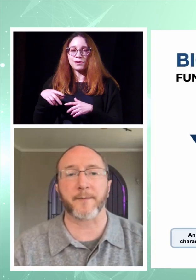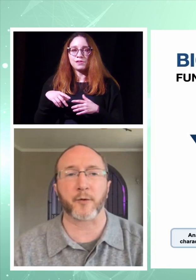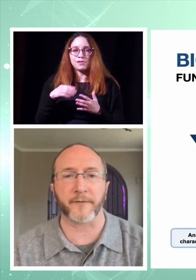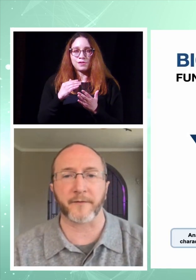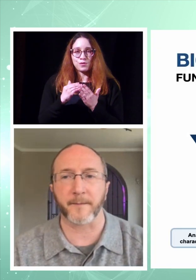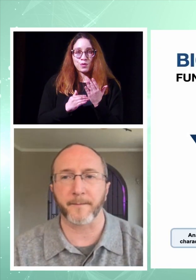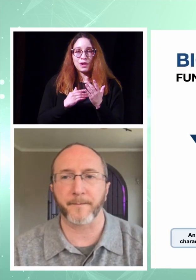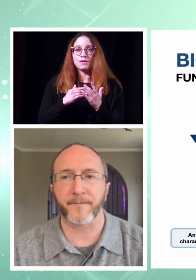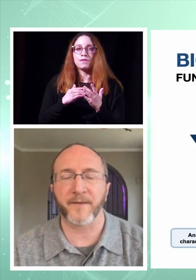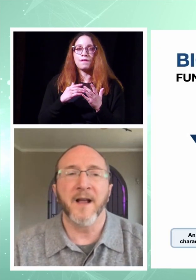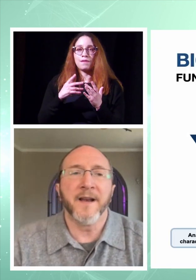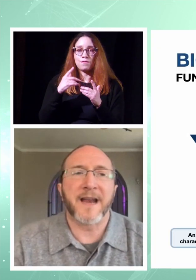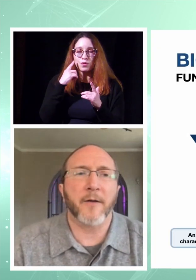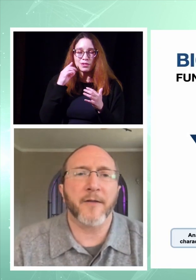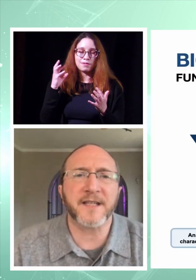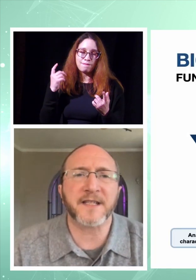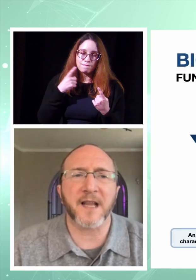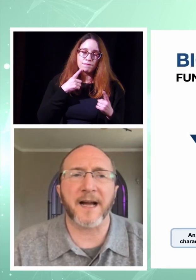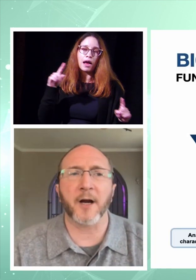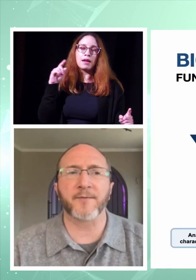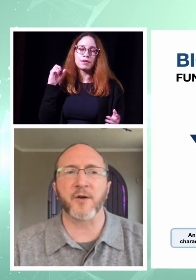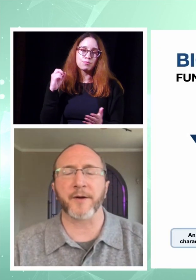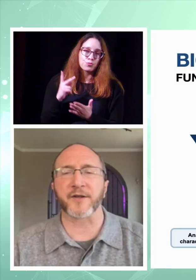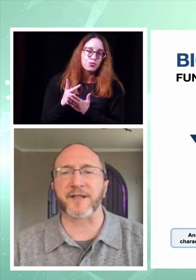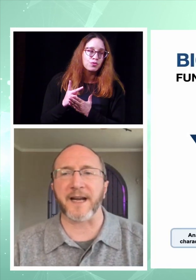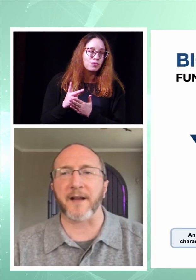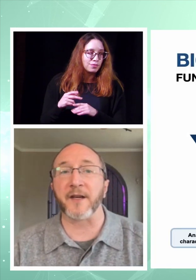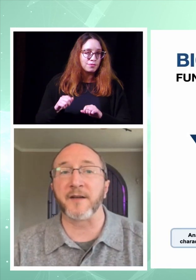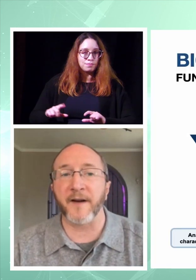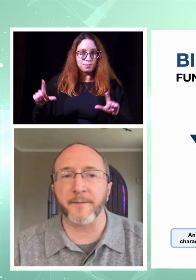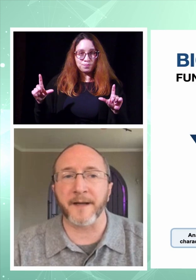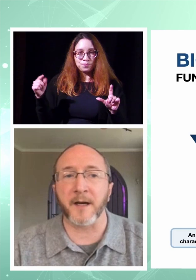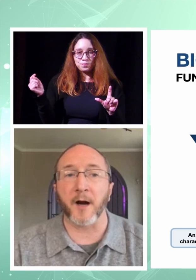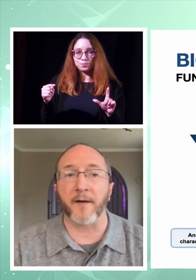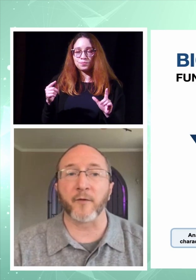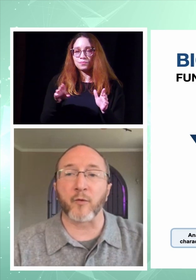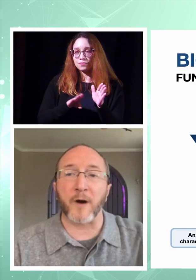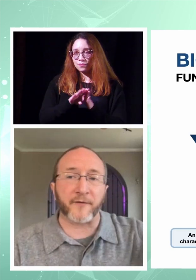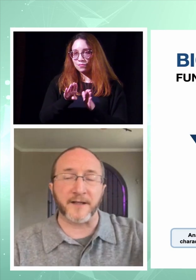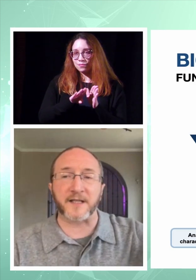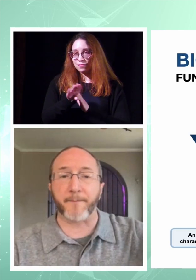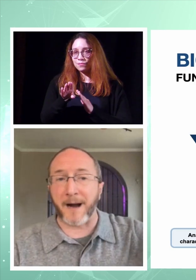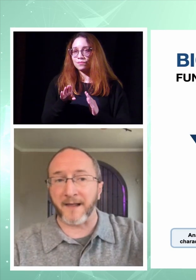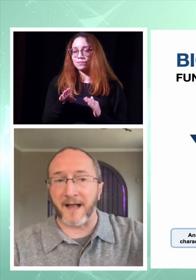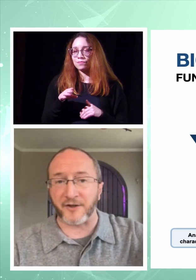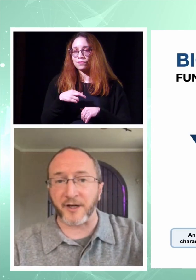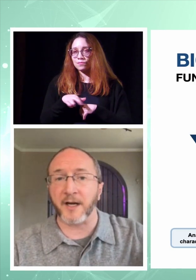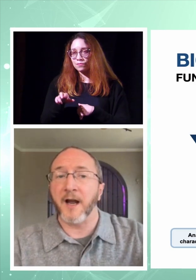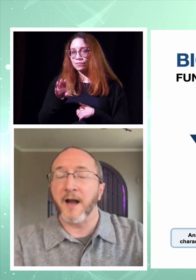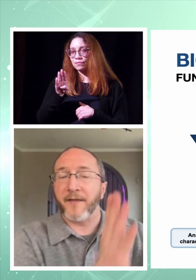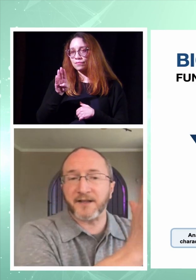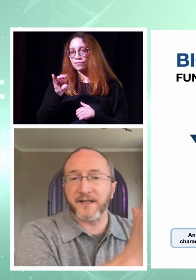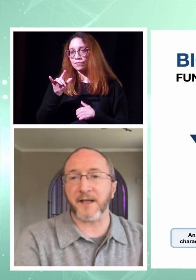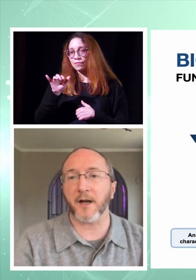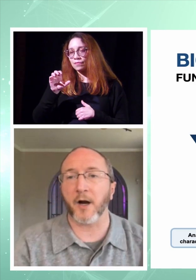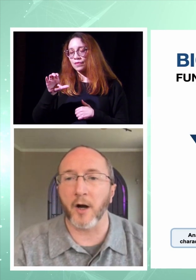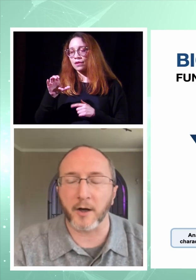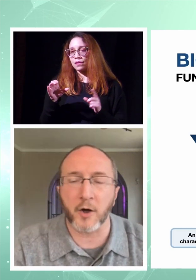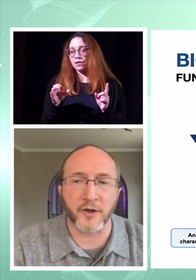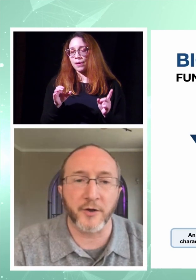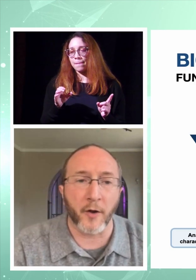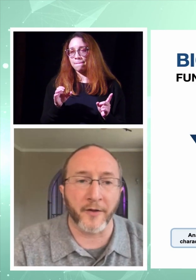order to be approved. Now, this slide helps you understand the development of the reference biologic. That's